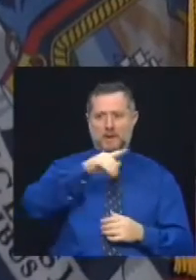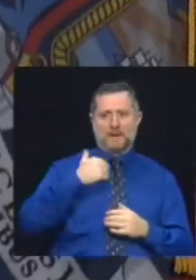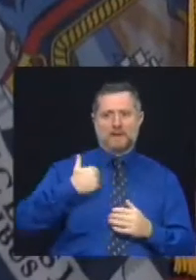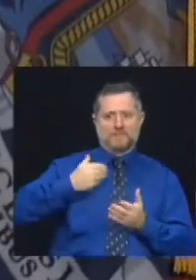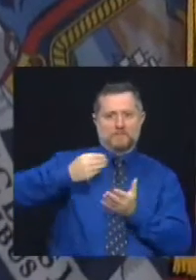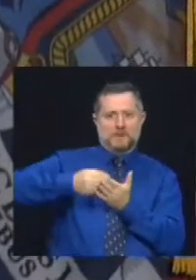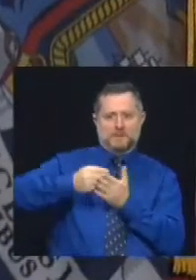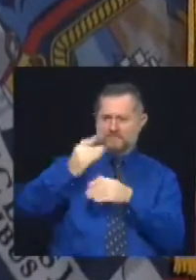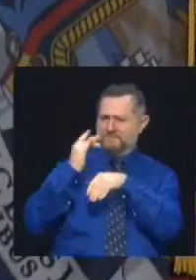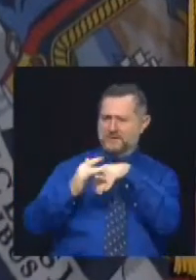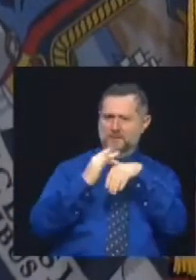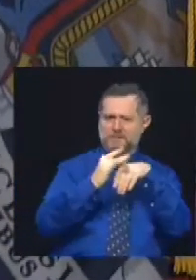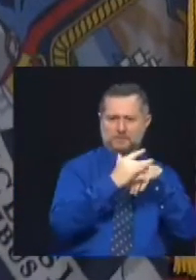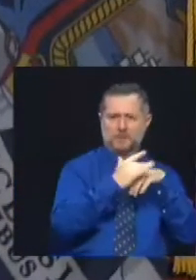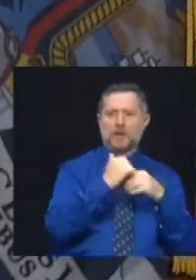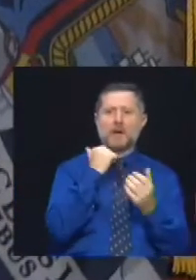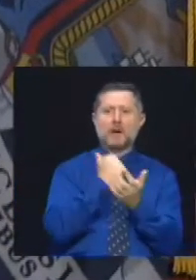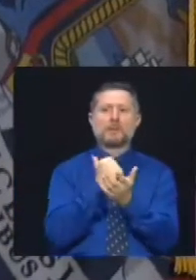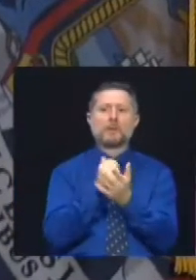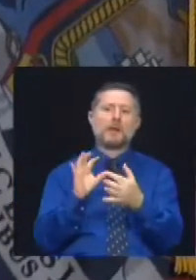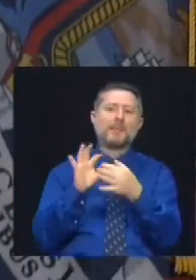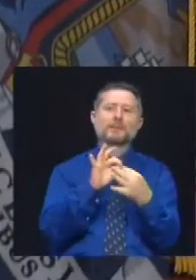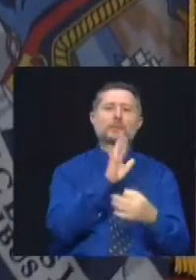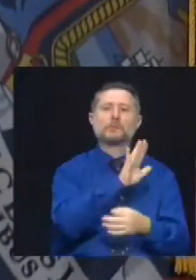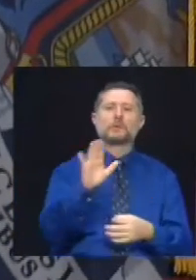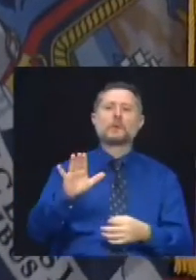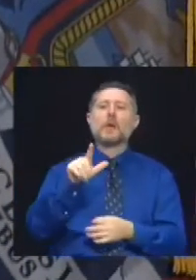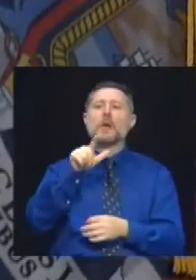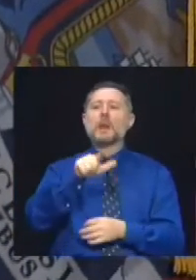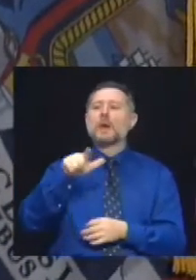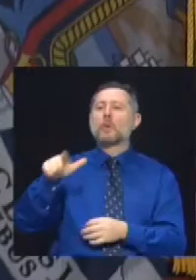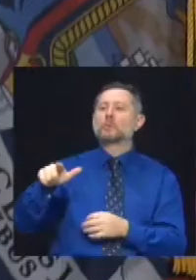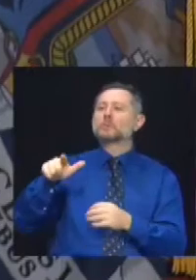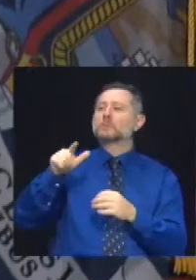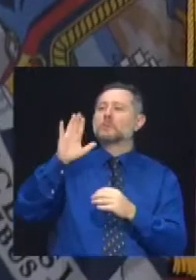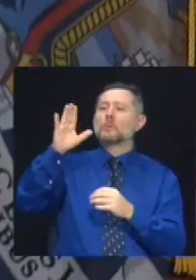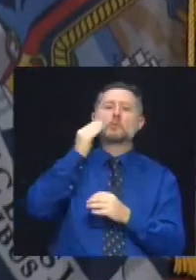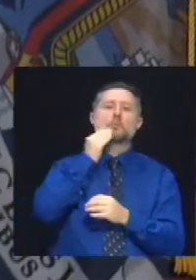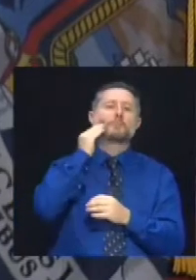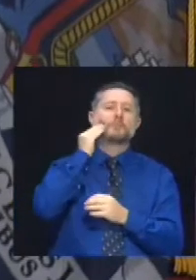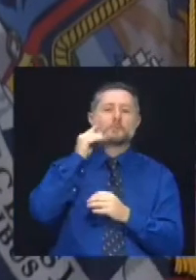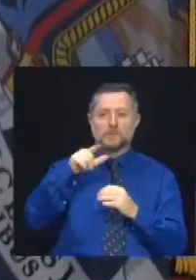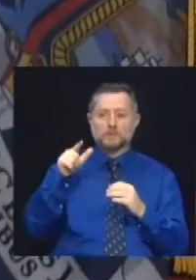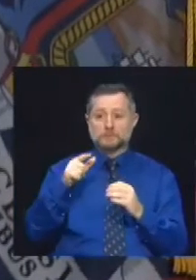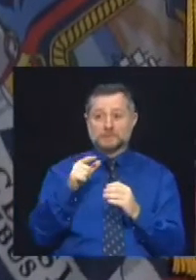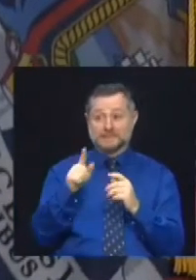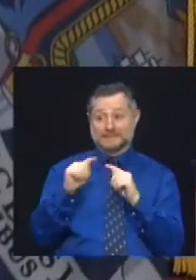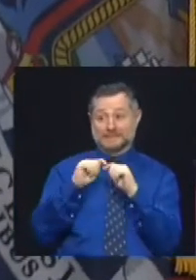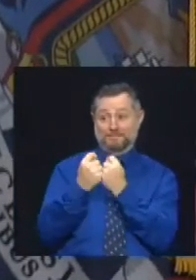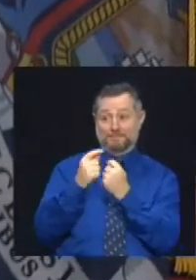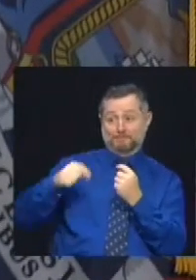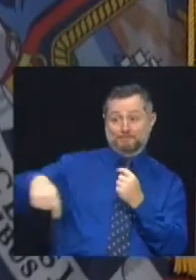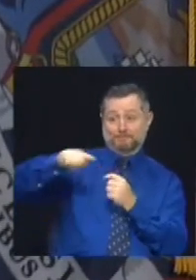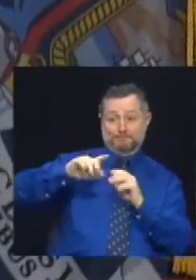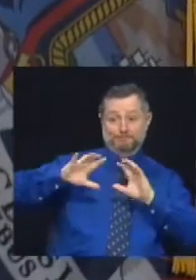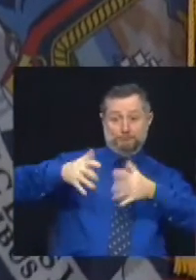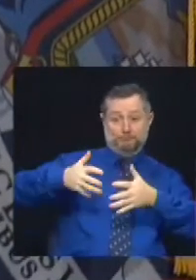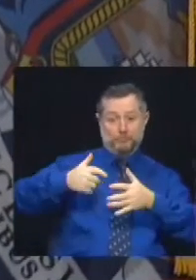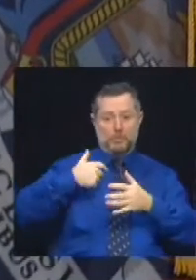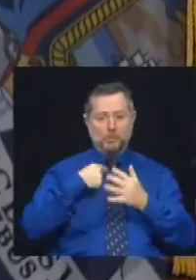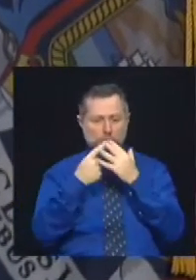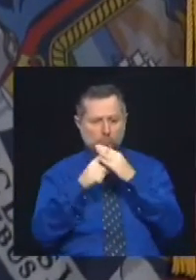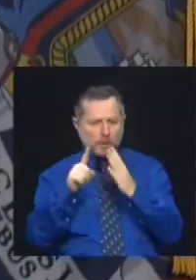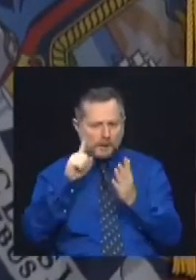and connecting them with the landlords. So I will be assembling a team of individuals beginning today to assess this, but